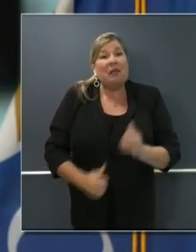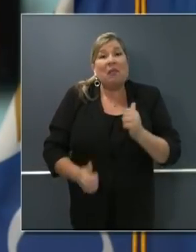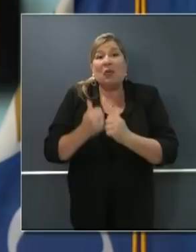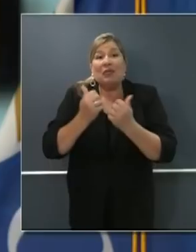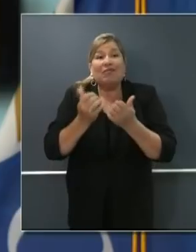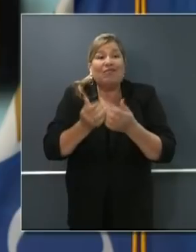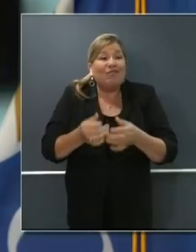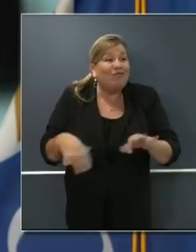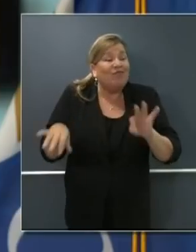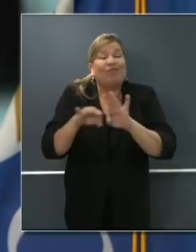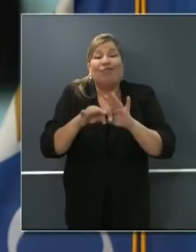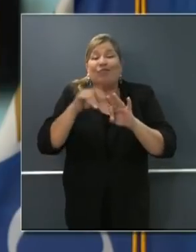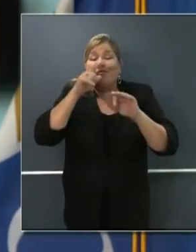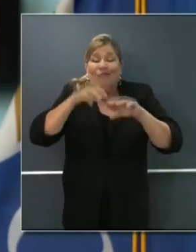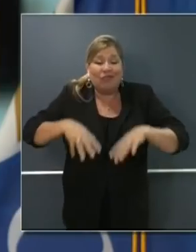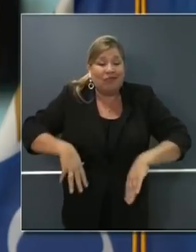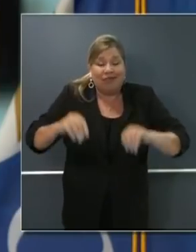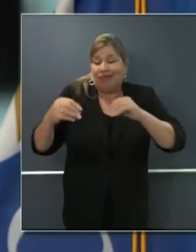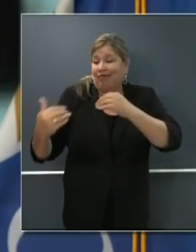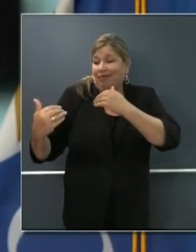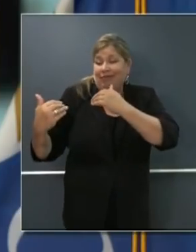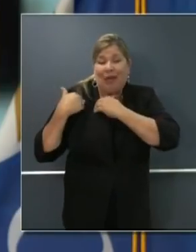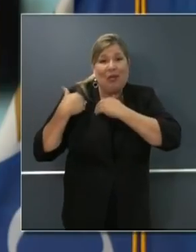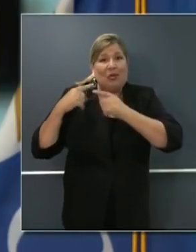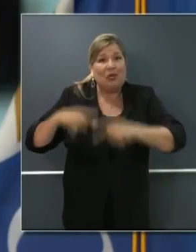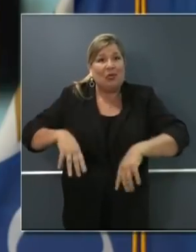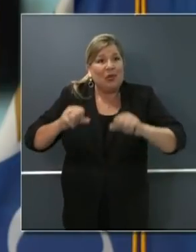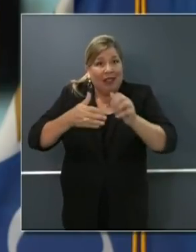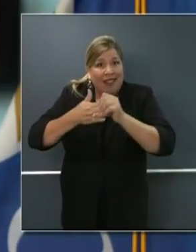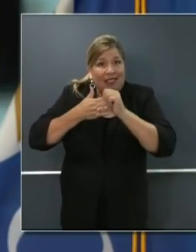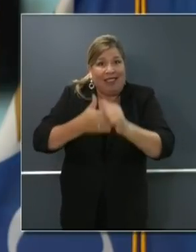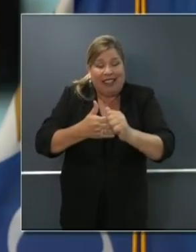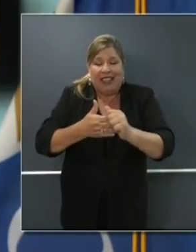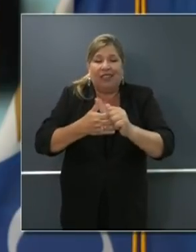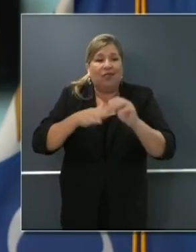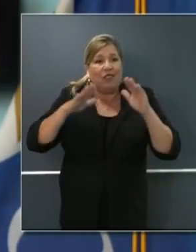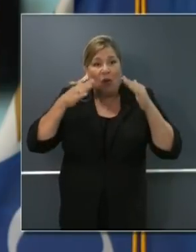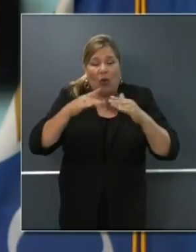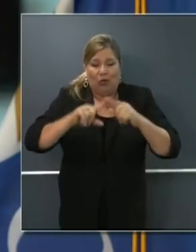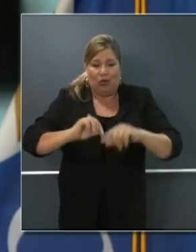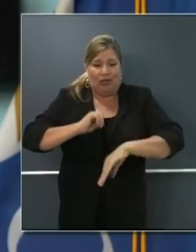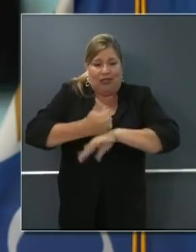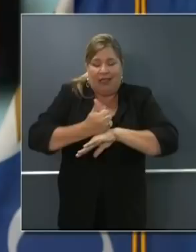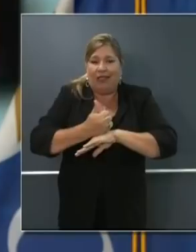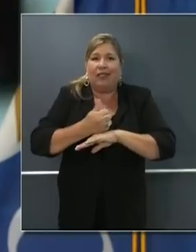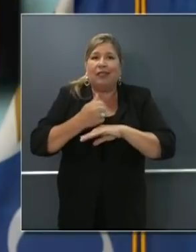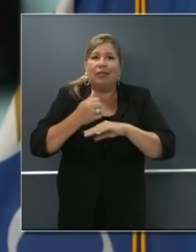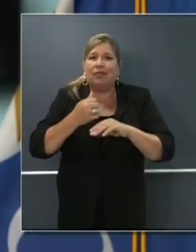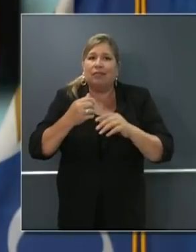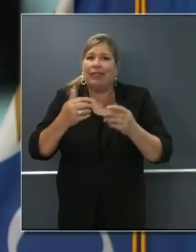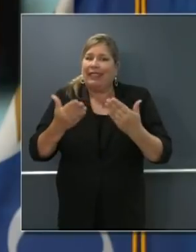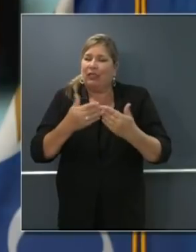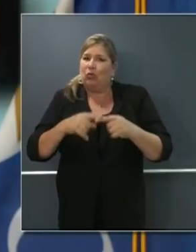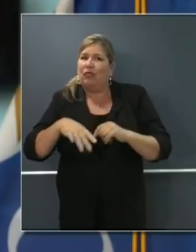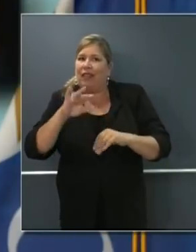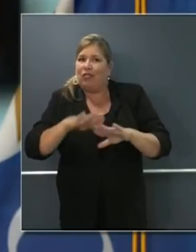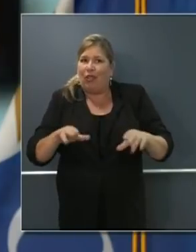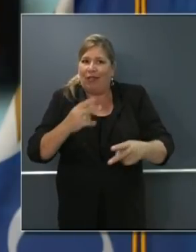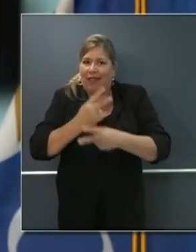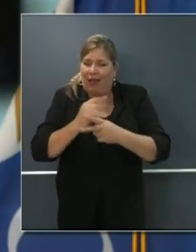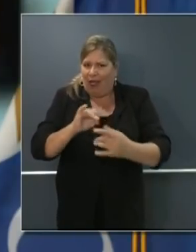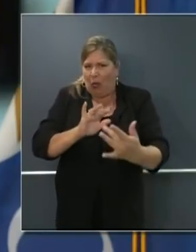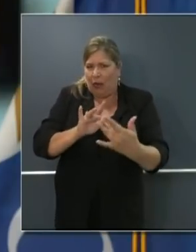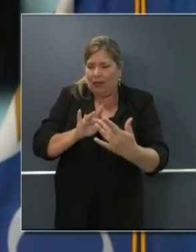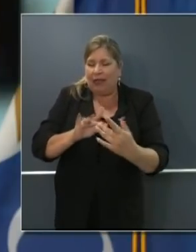person that really spearheaded this effort and really led this focused endeavor over the last 4 weeks.